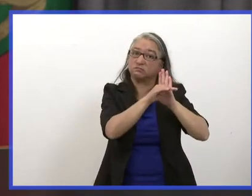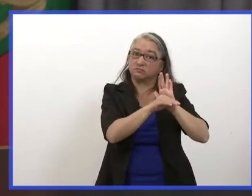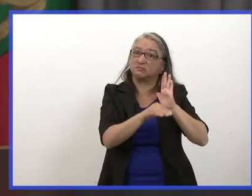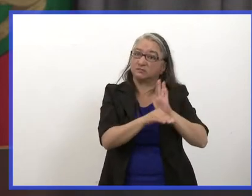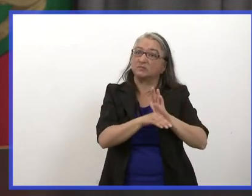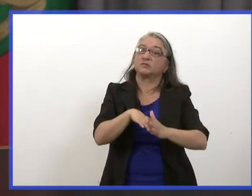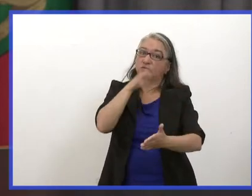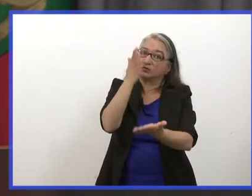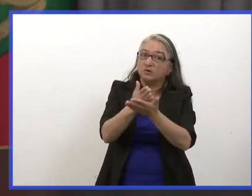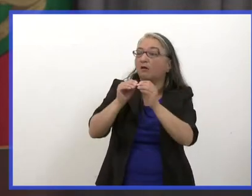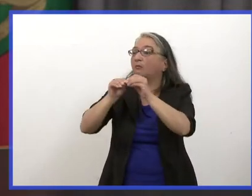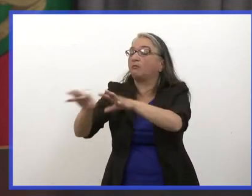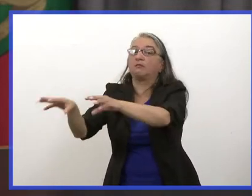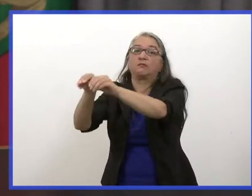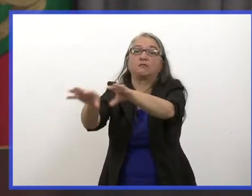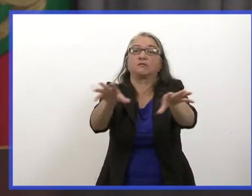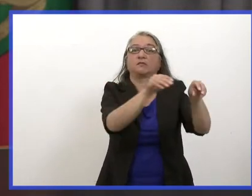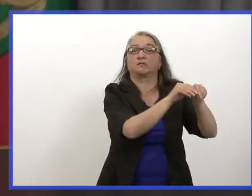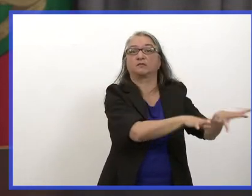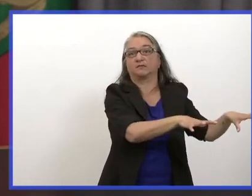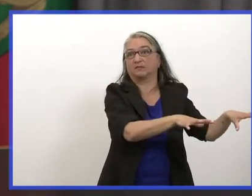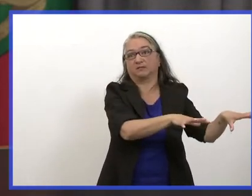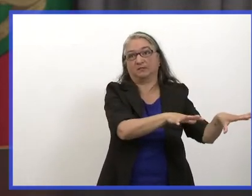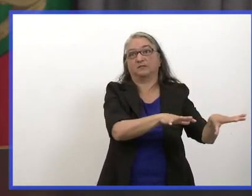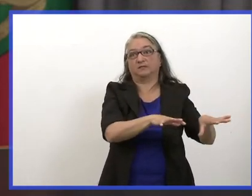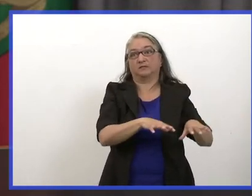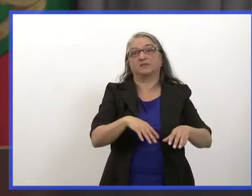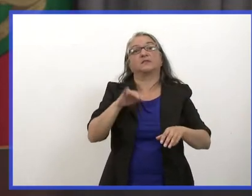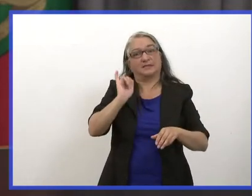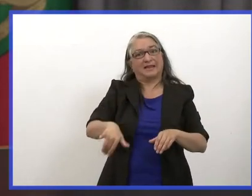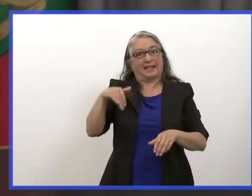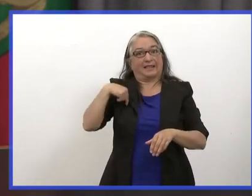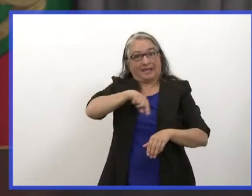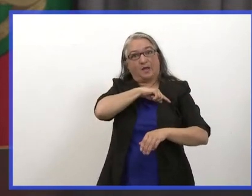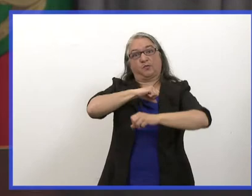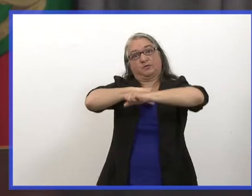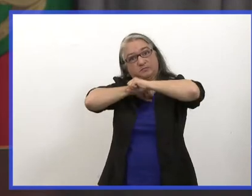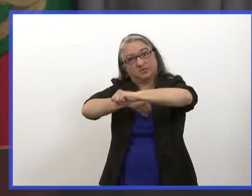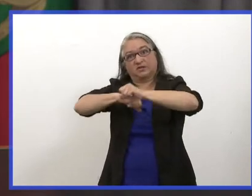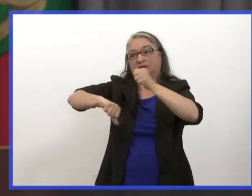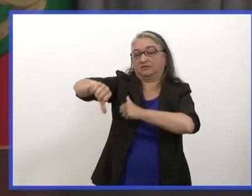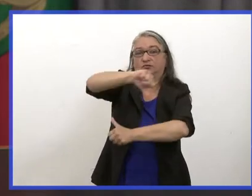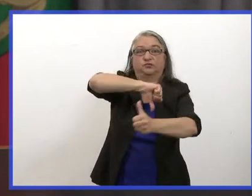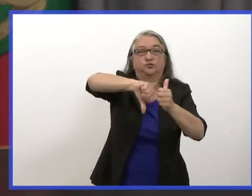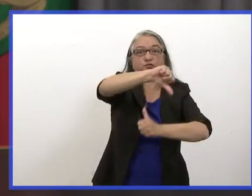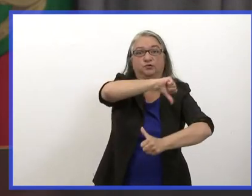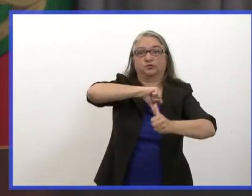going to be our fastest way to protect ourselves, and then again,